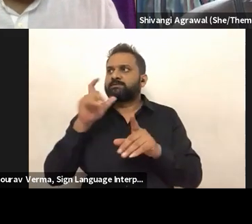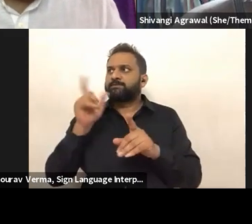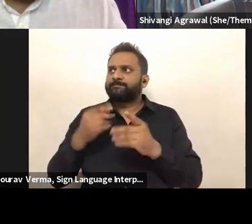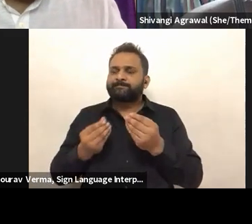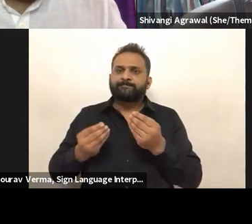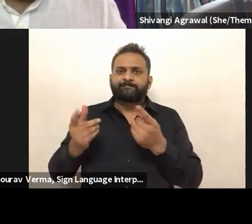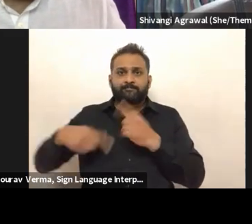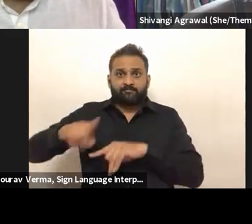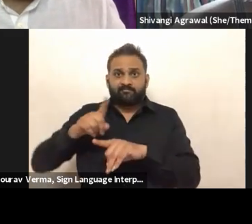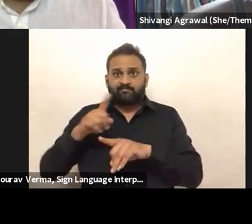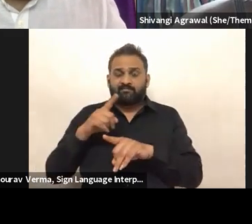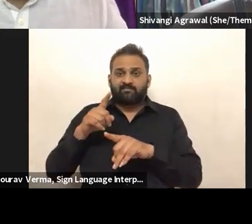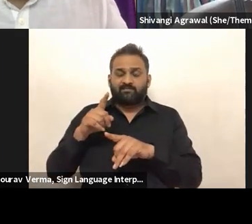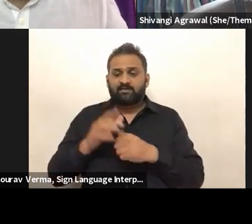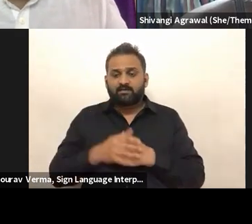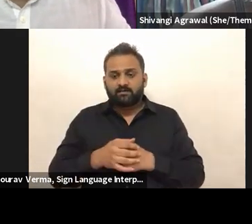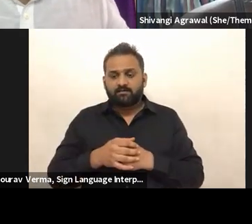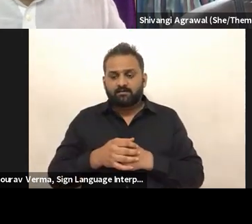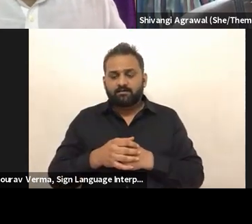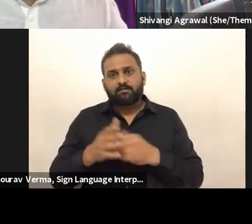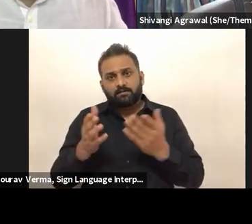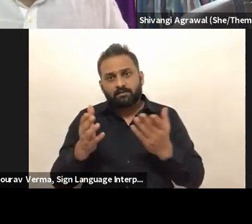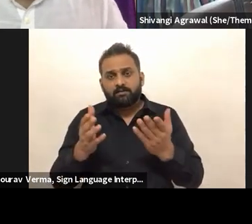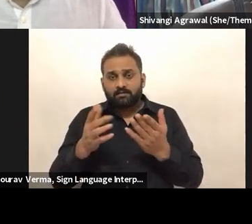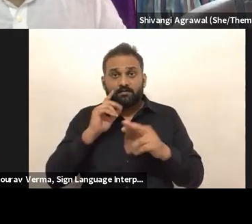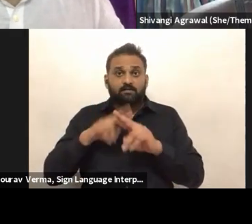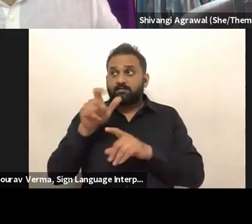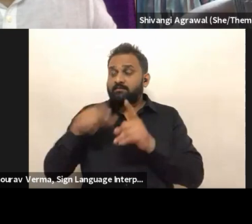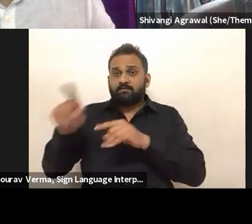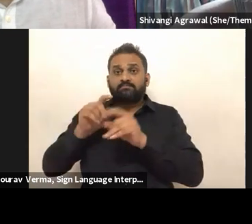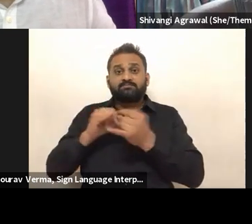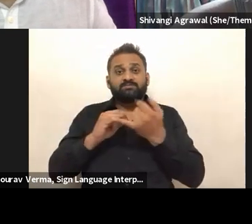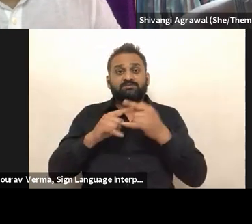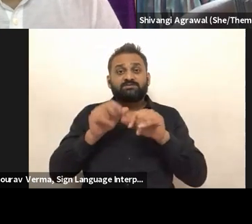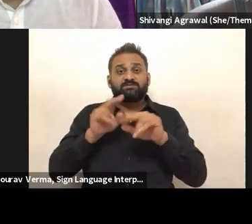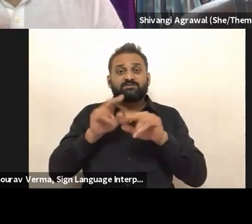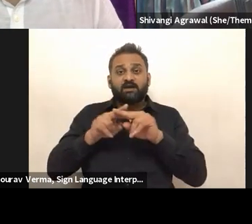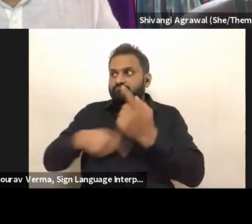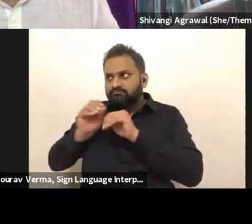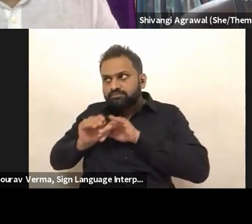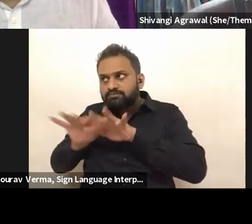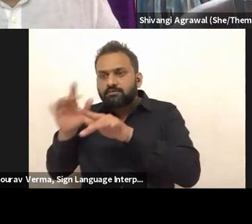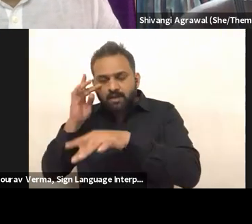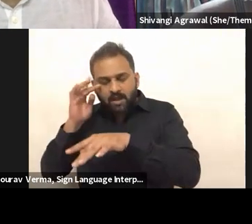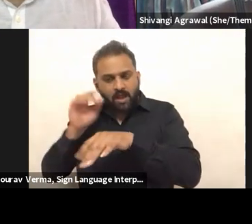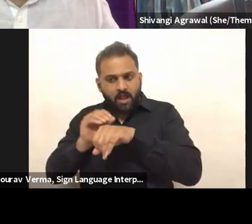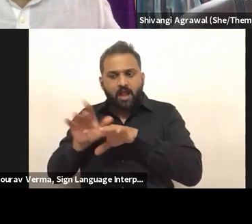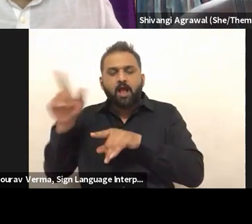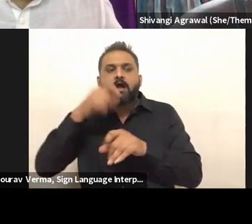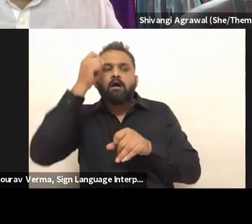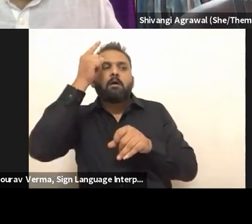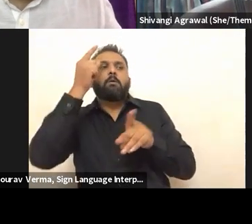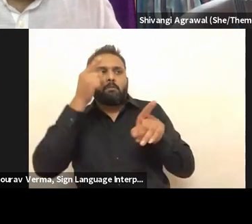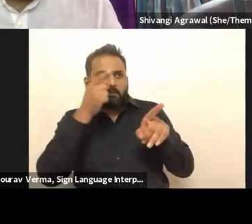not out. And if they're sensitized, then they won't ask these questions, or perhaps they'll be more open to understand, oh, I was